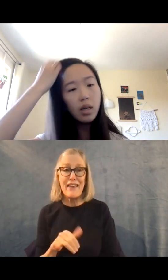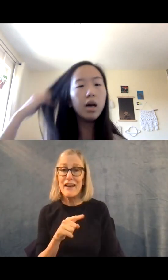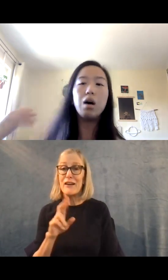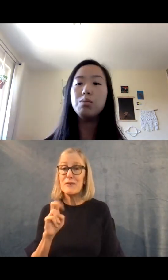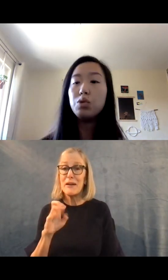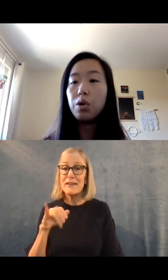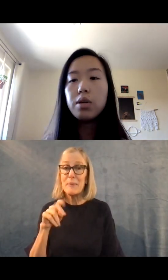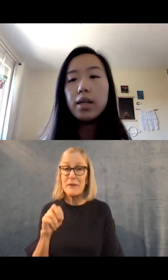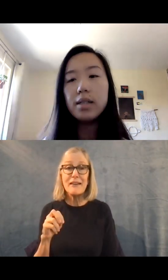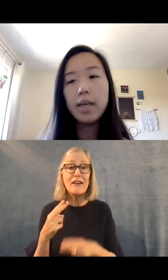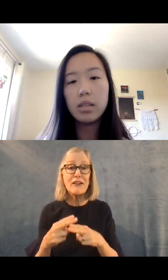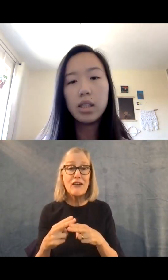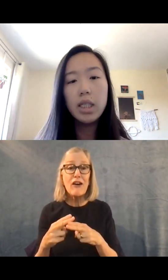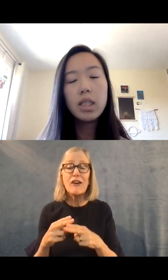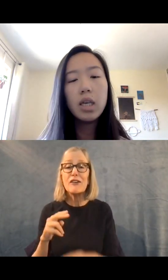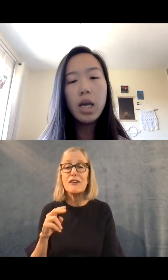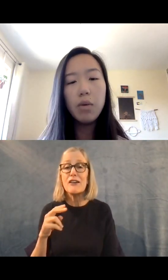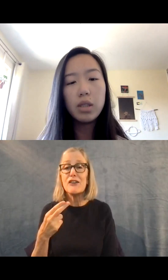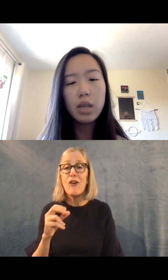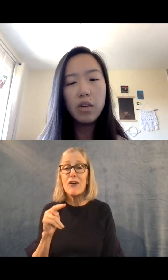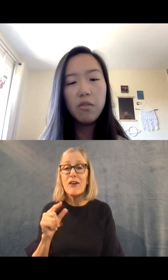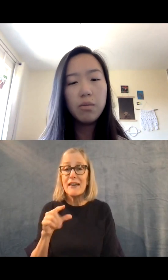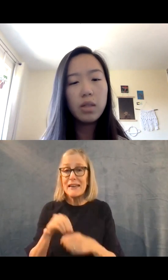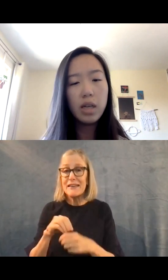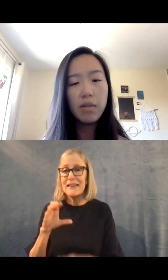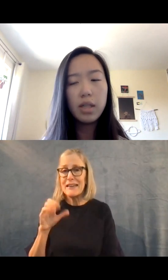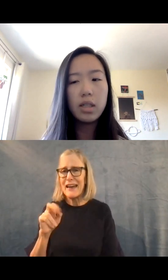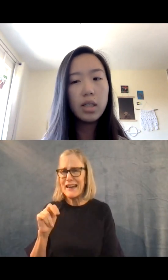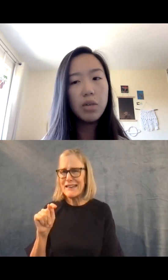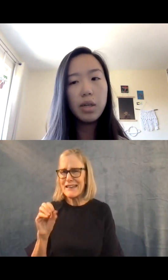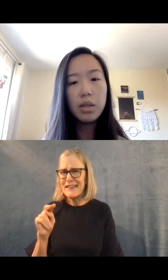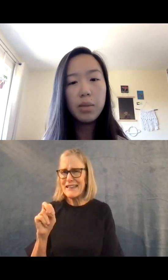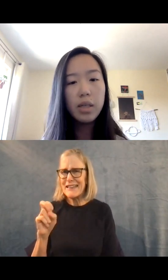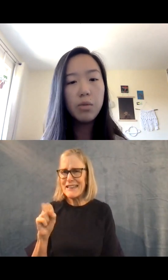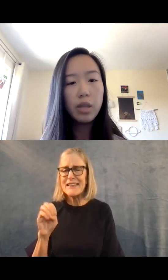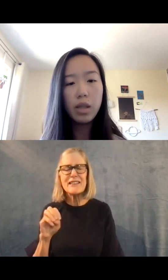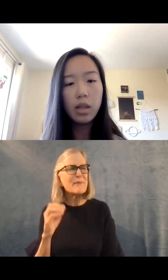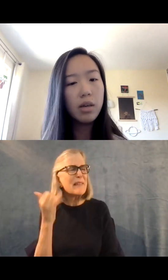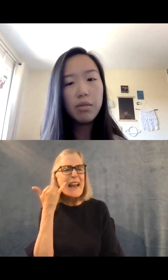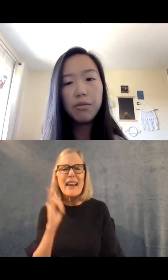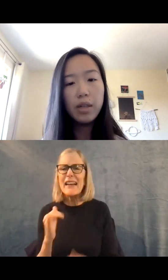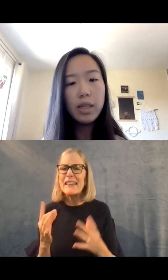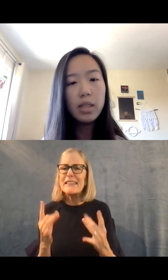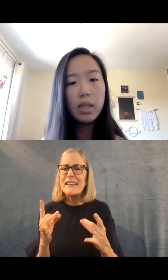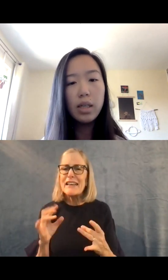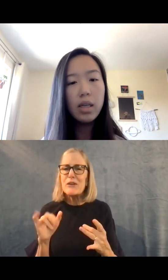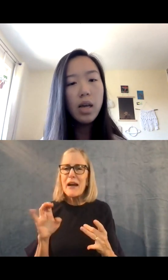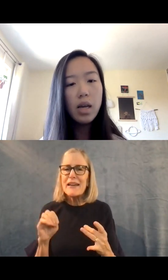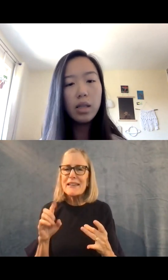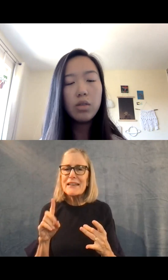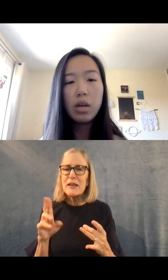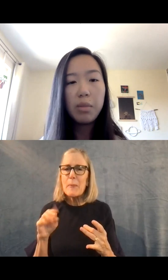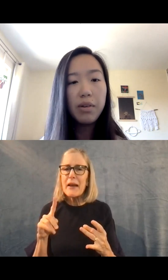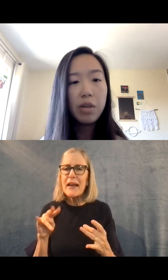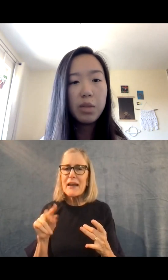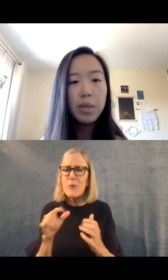called zhong in Cantonese, which it's kind of like a sticky rice dumpling with like a lot of different fillings. And